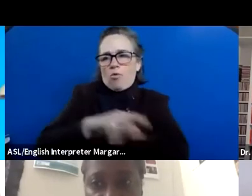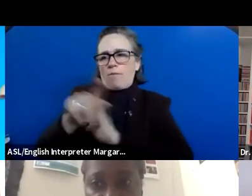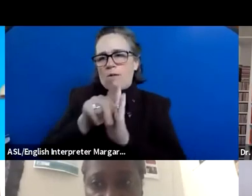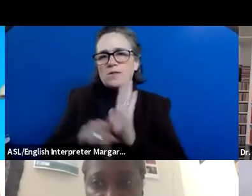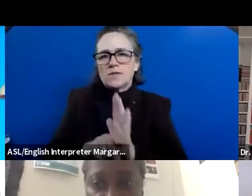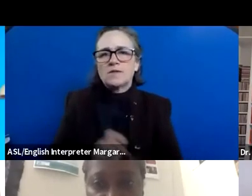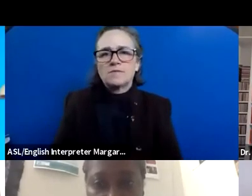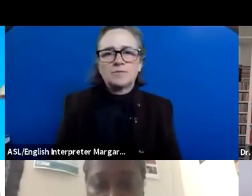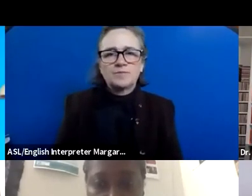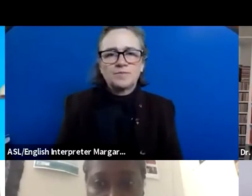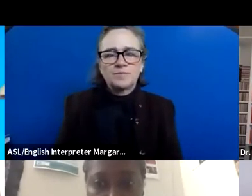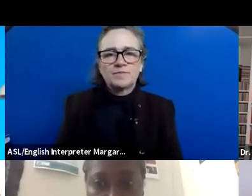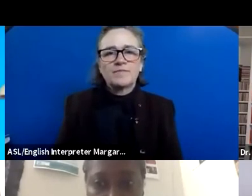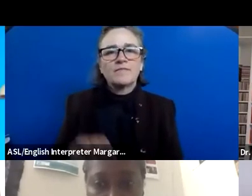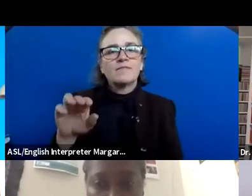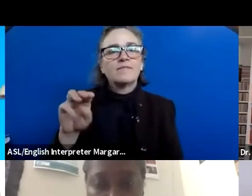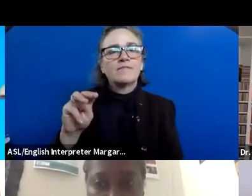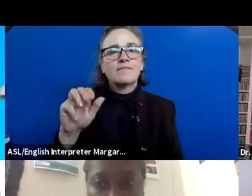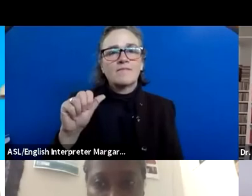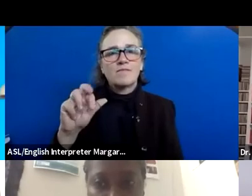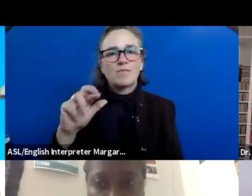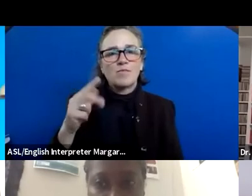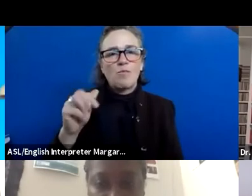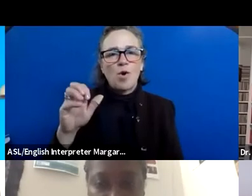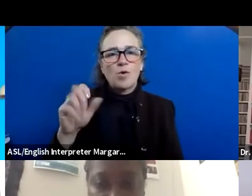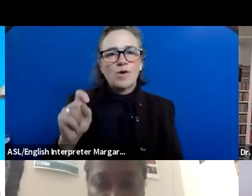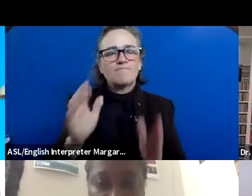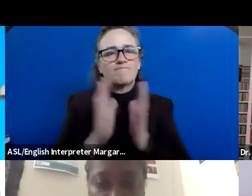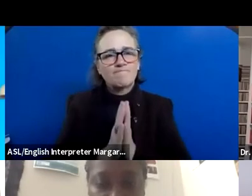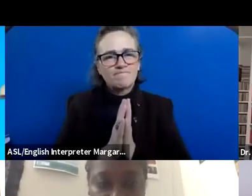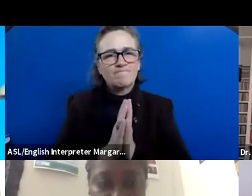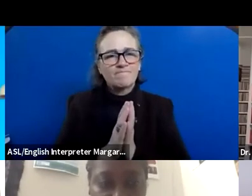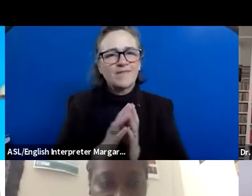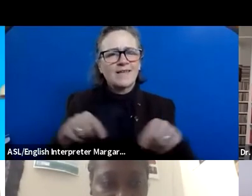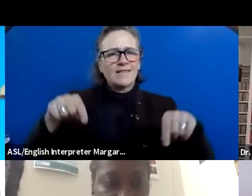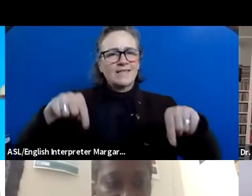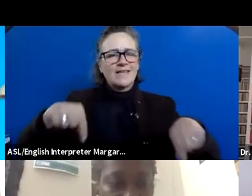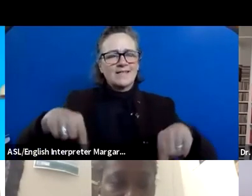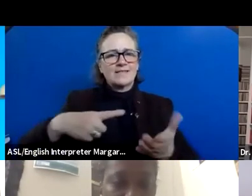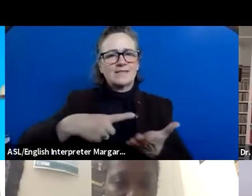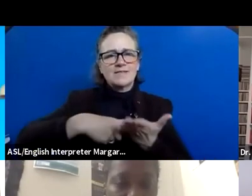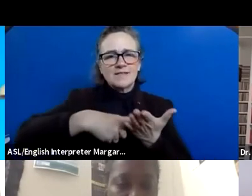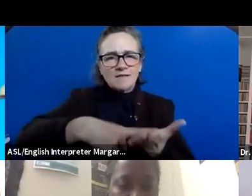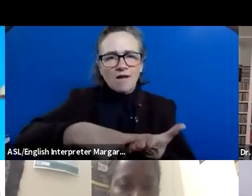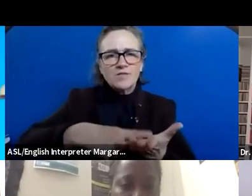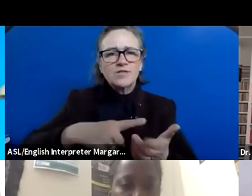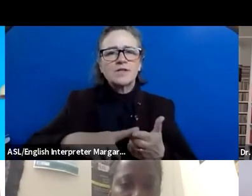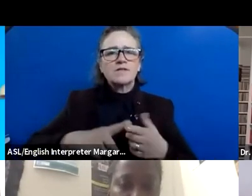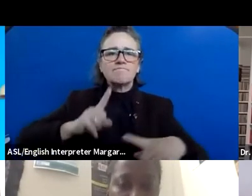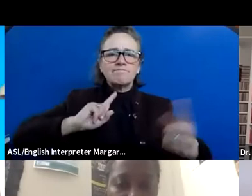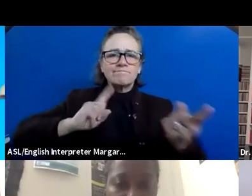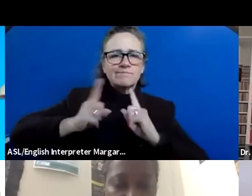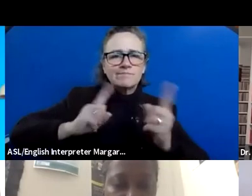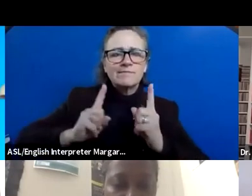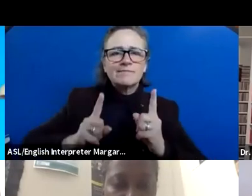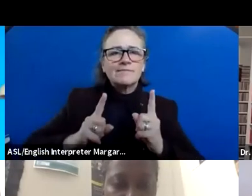Well, I think that this conversation is really just beginning, and there's so many requests in the chat for the transcript,